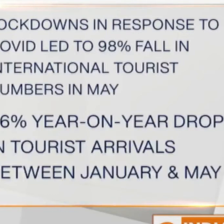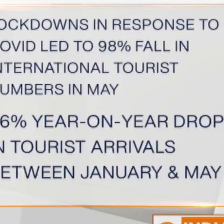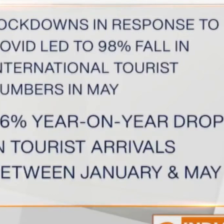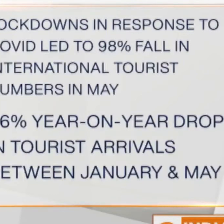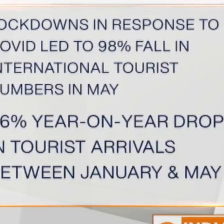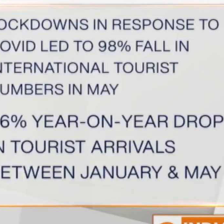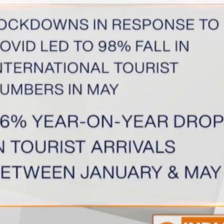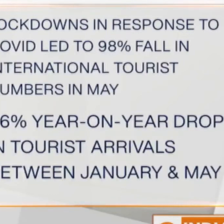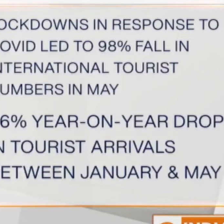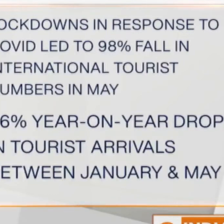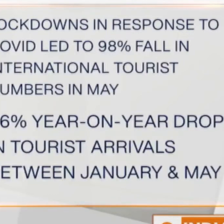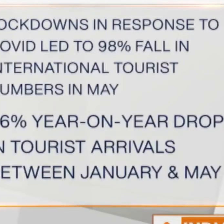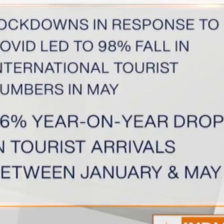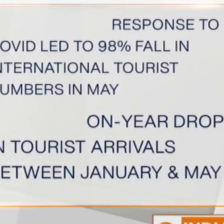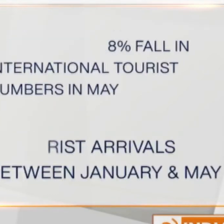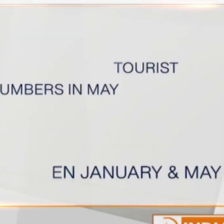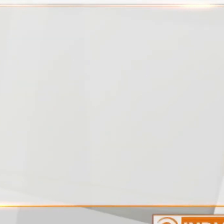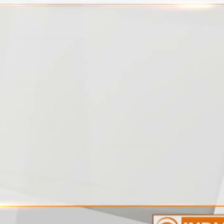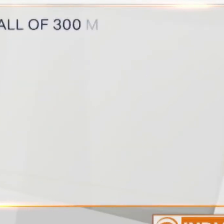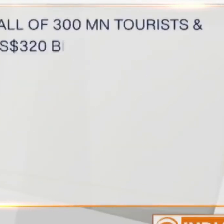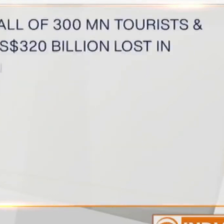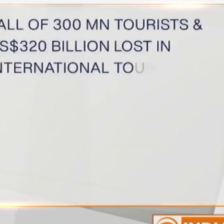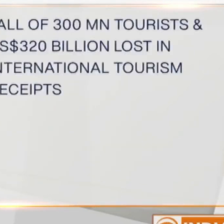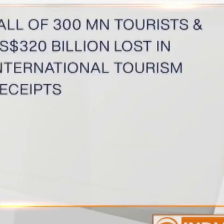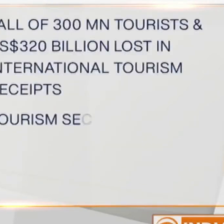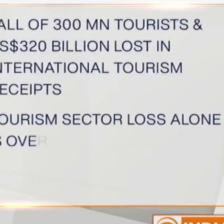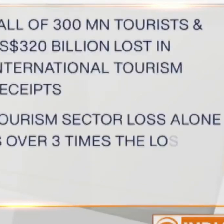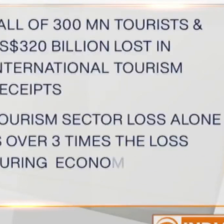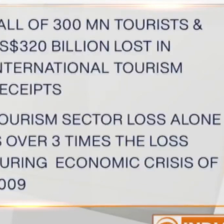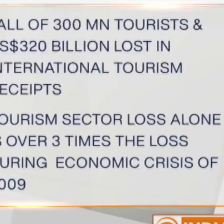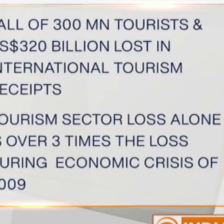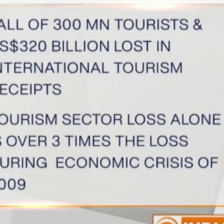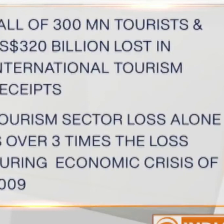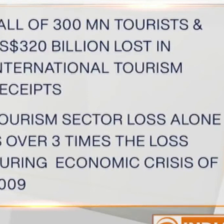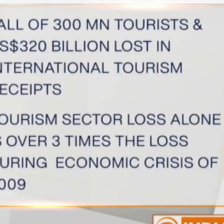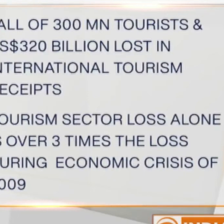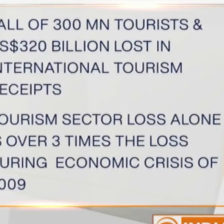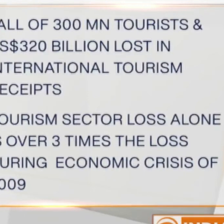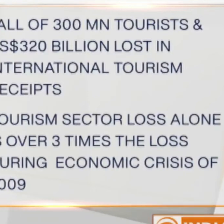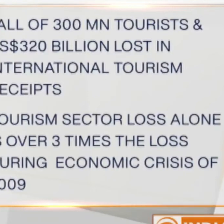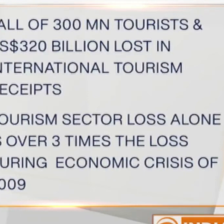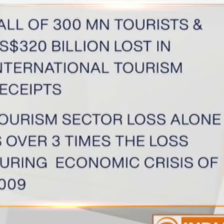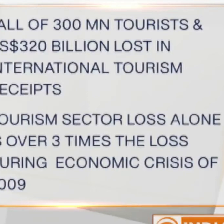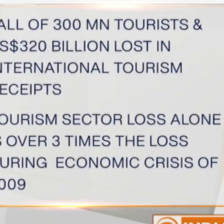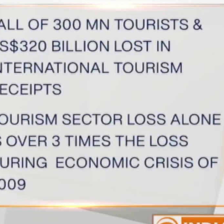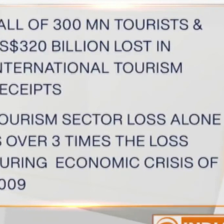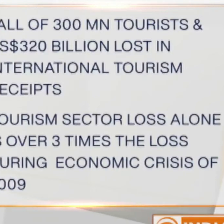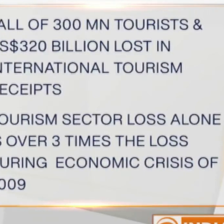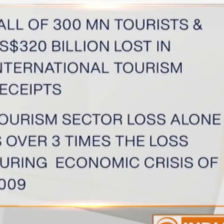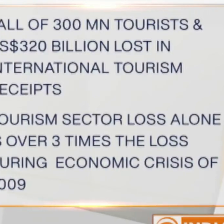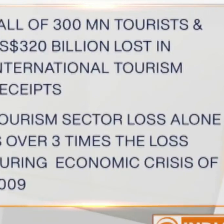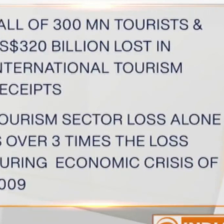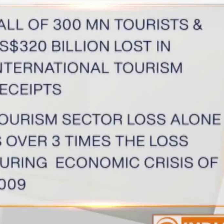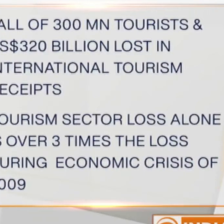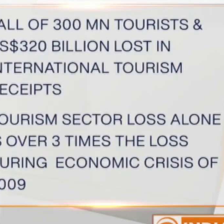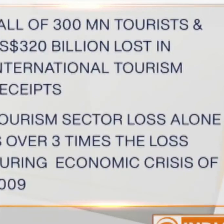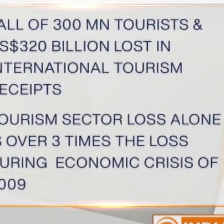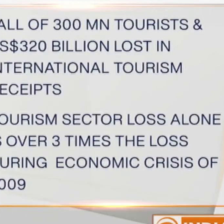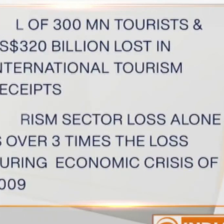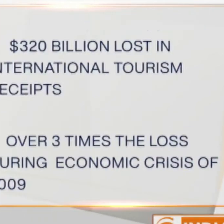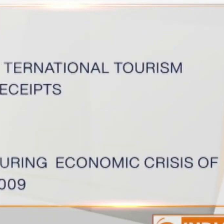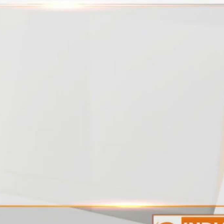to 2019. The barometer also shows a 56% year-on-year drop in the tourist arrivals